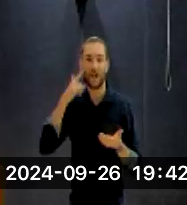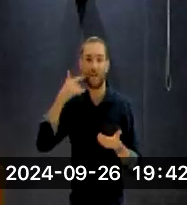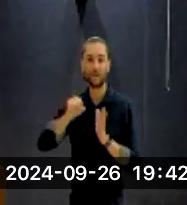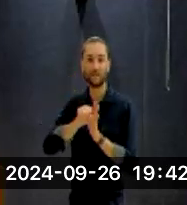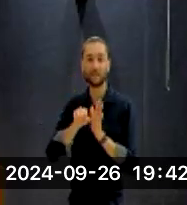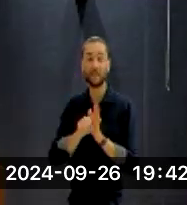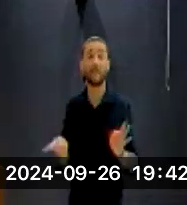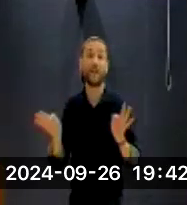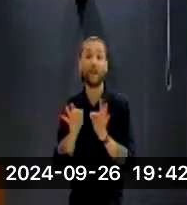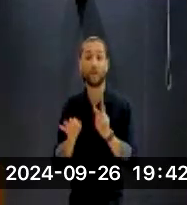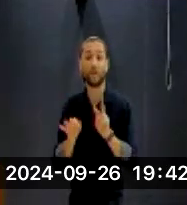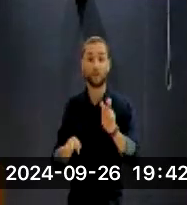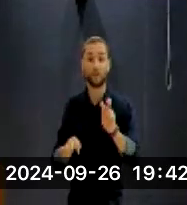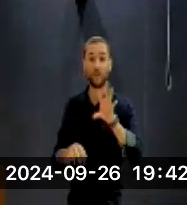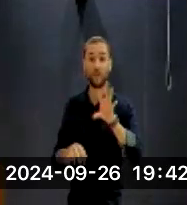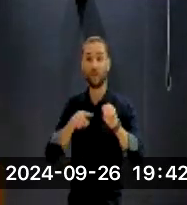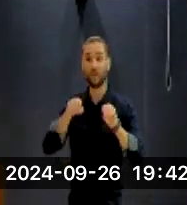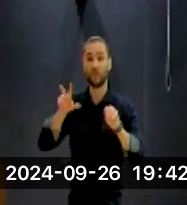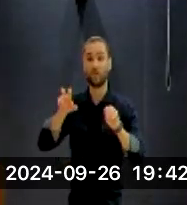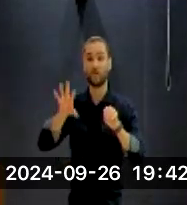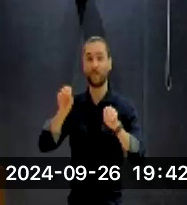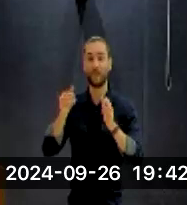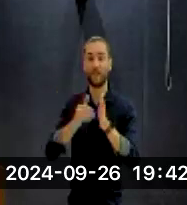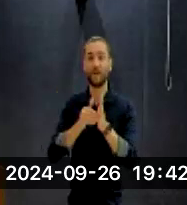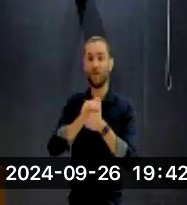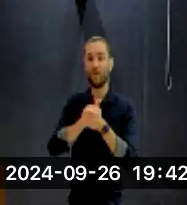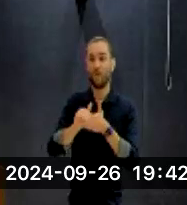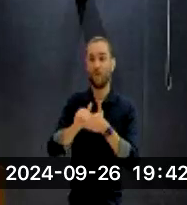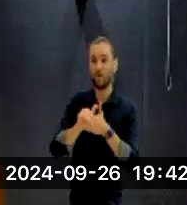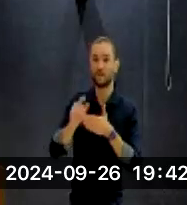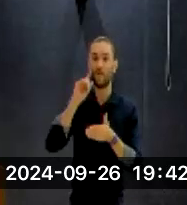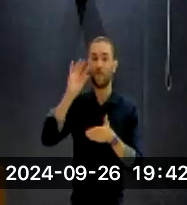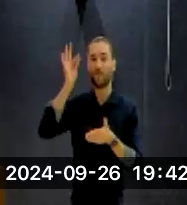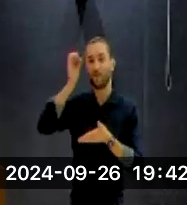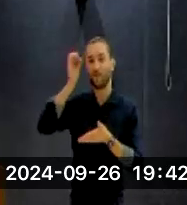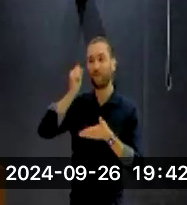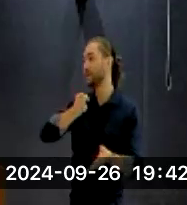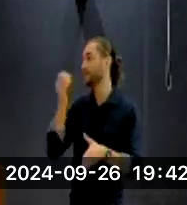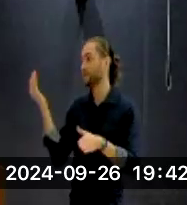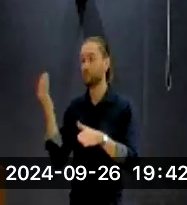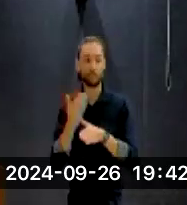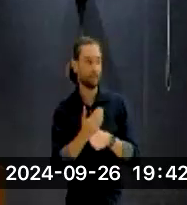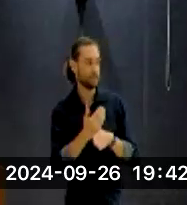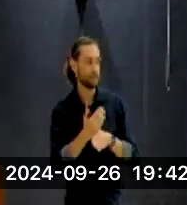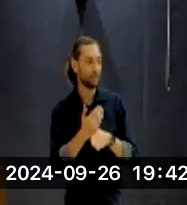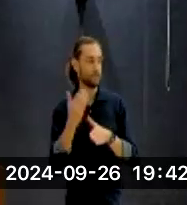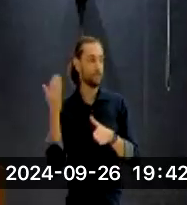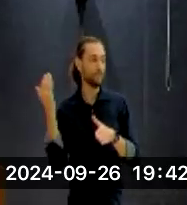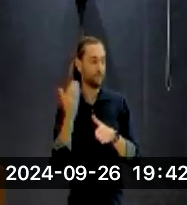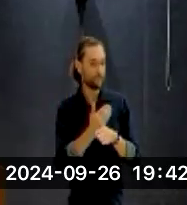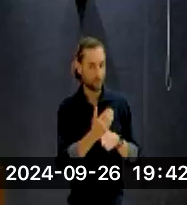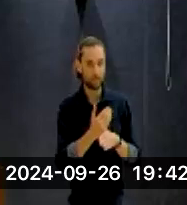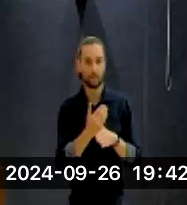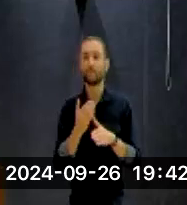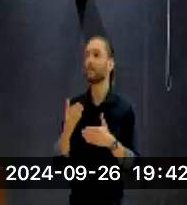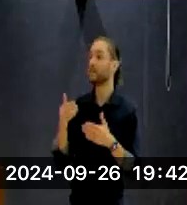$350,000 in state and federal funding. So that's what they want. These courts, these judges, these GALs, these